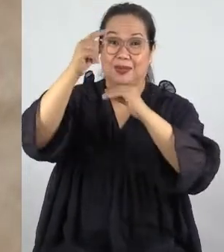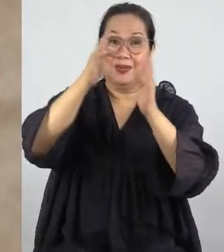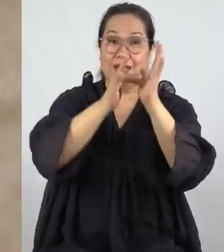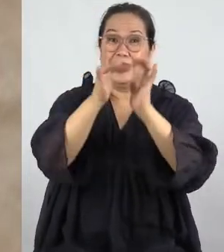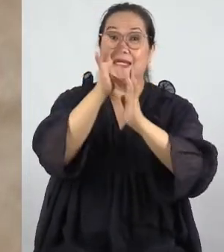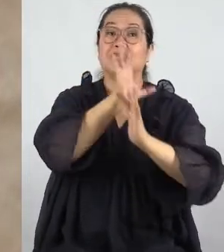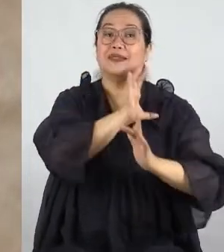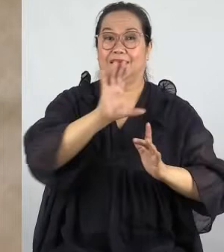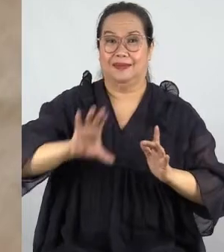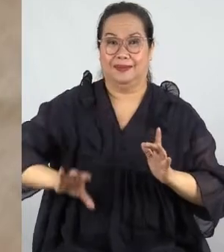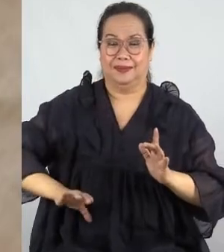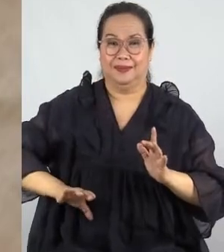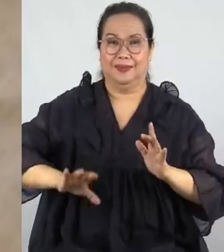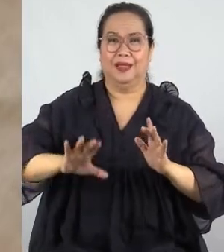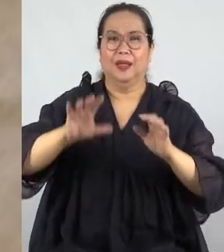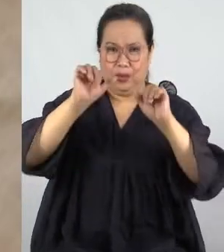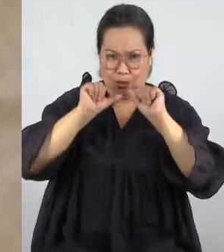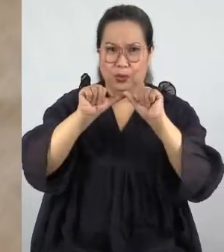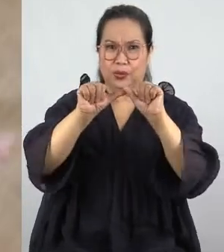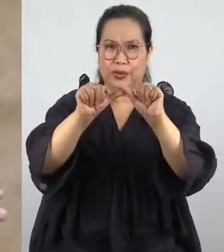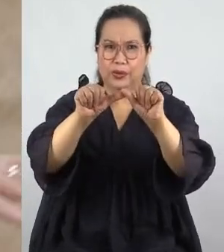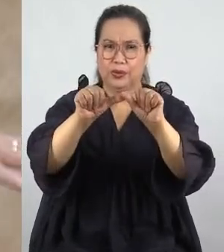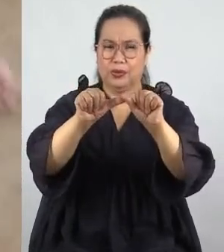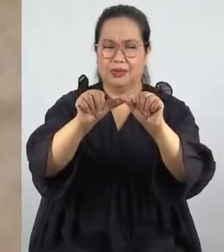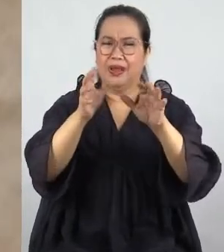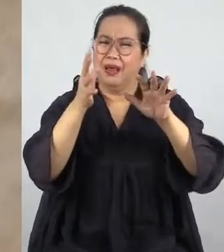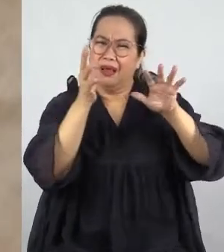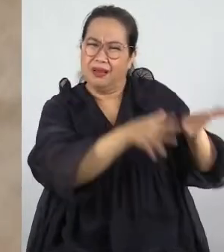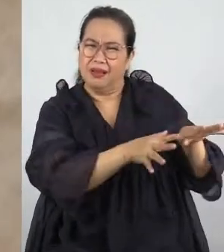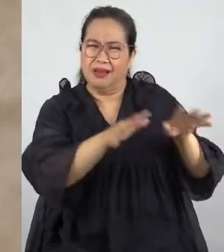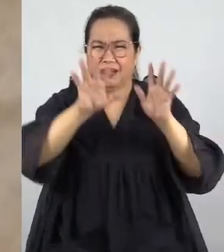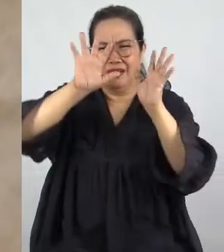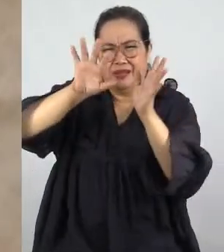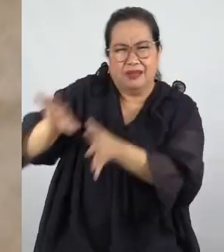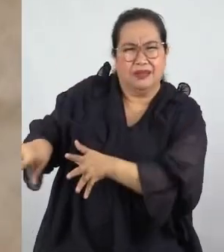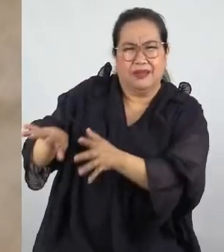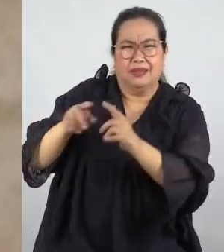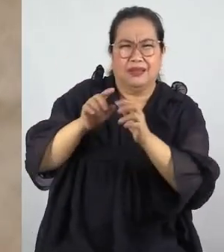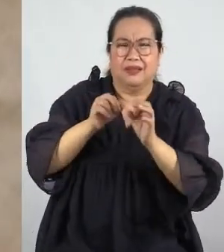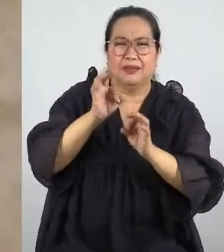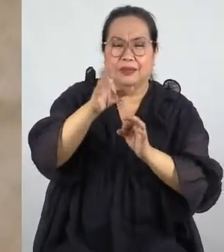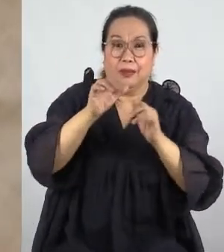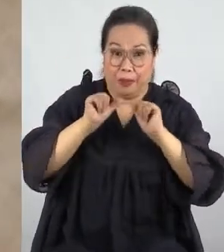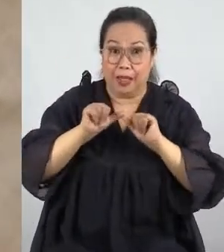Christ Jesus. I press on. I leave behind. I press on.